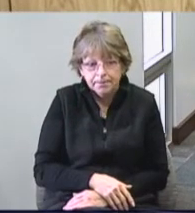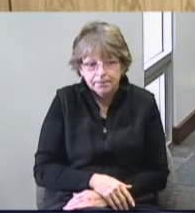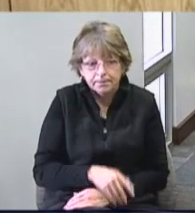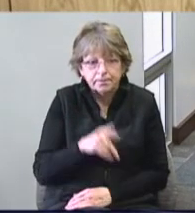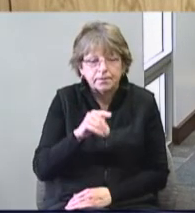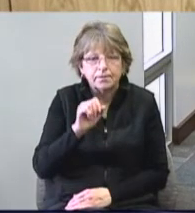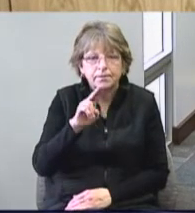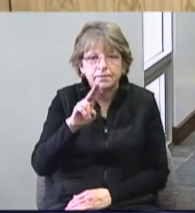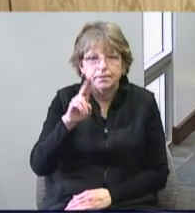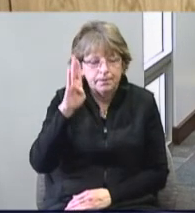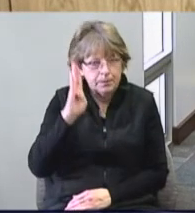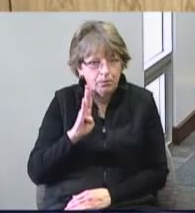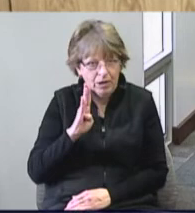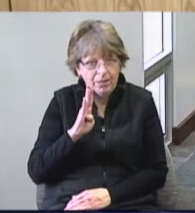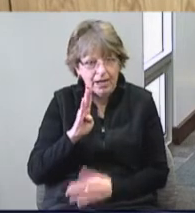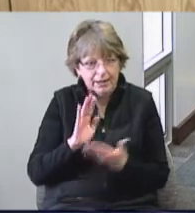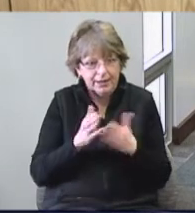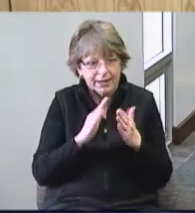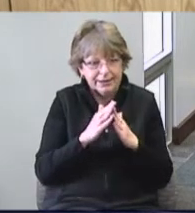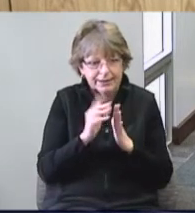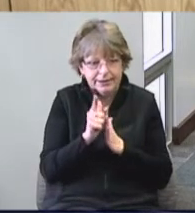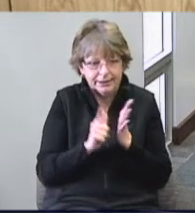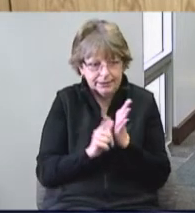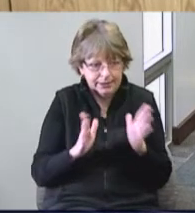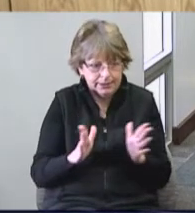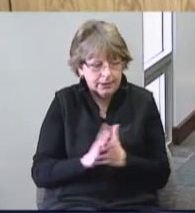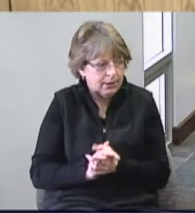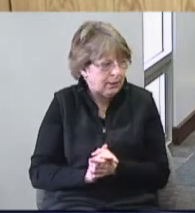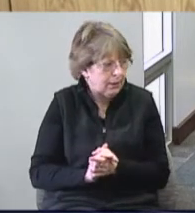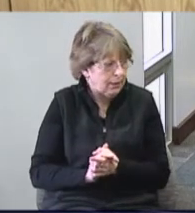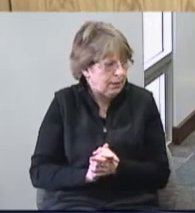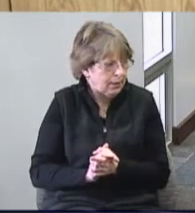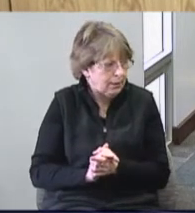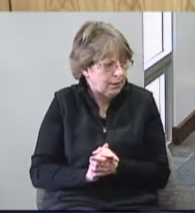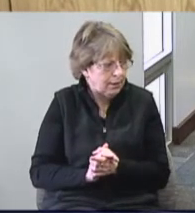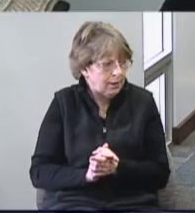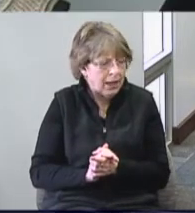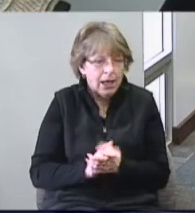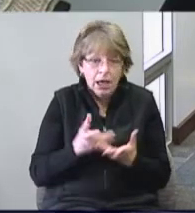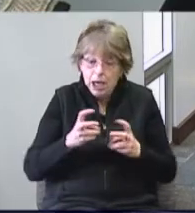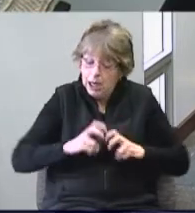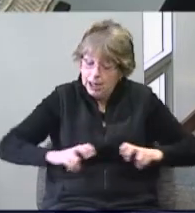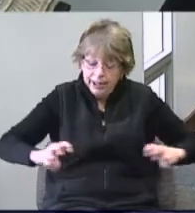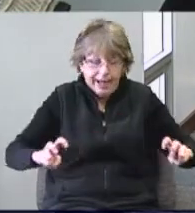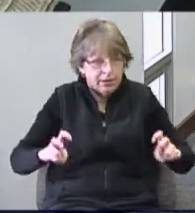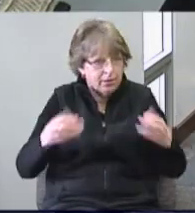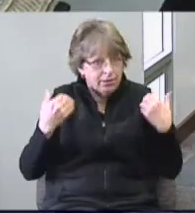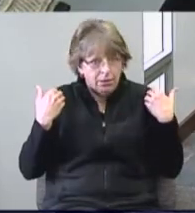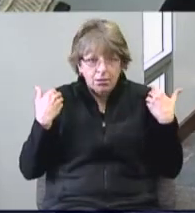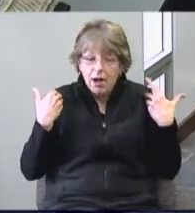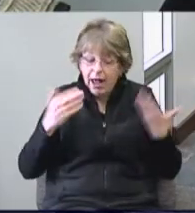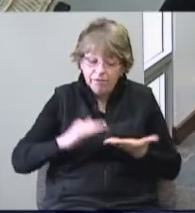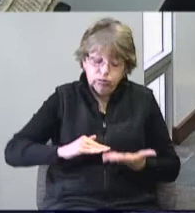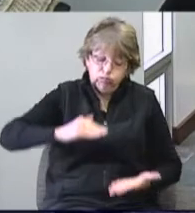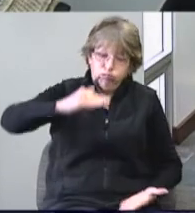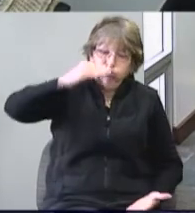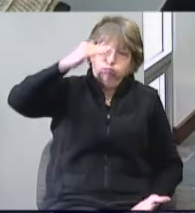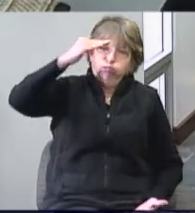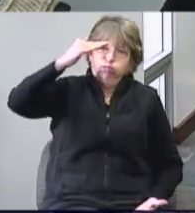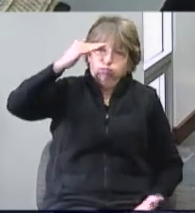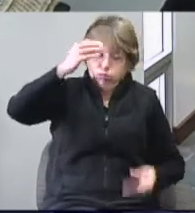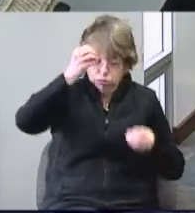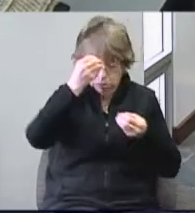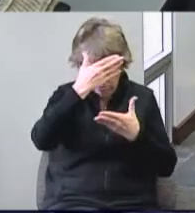Paul Brown, City Attorney. Council, you've received absolute volumes of information on this matter, so I'll